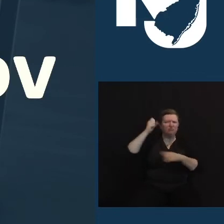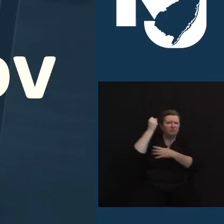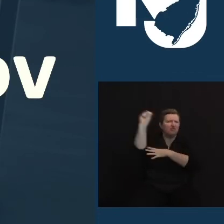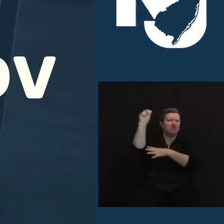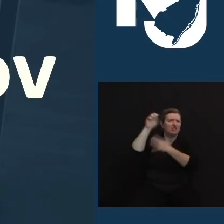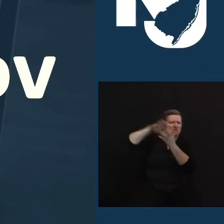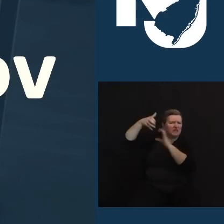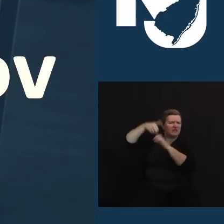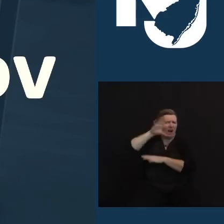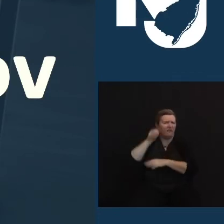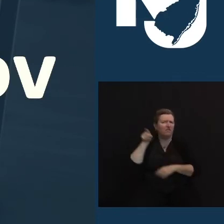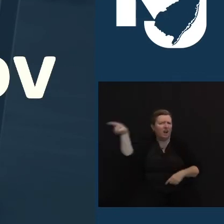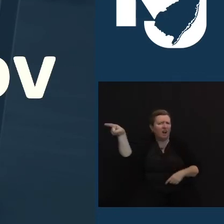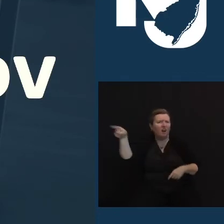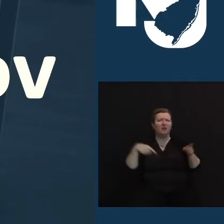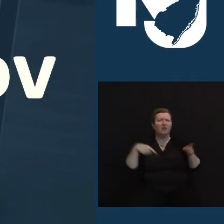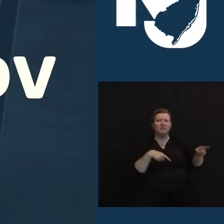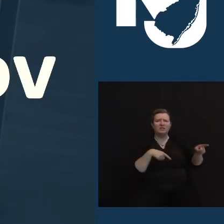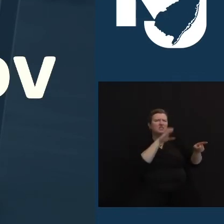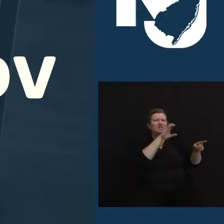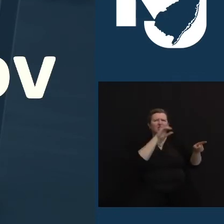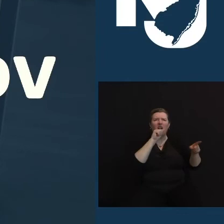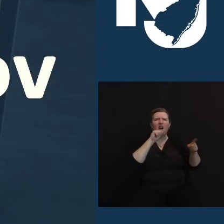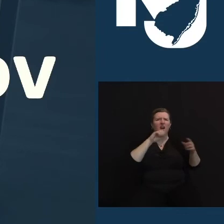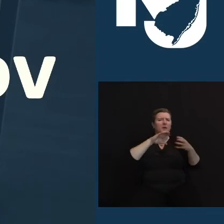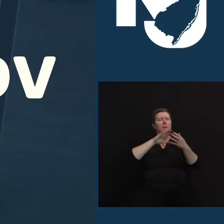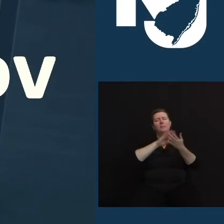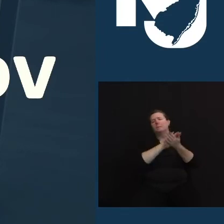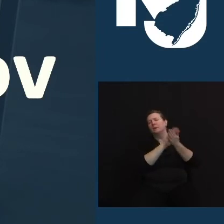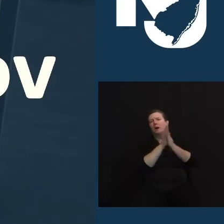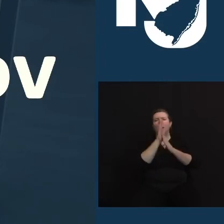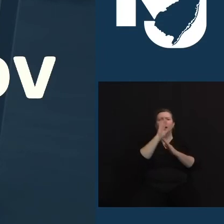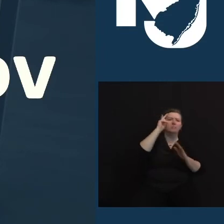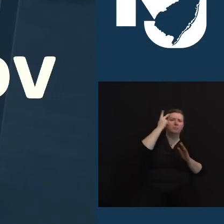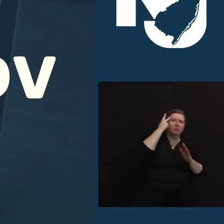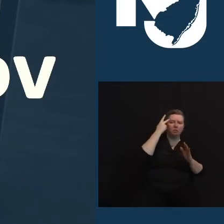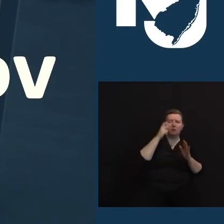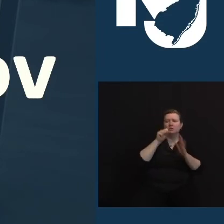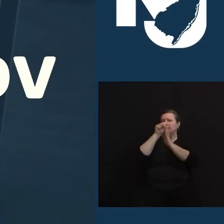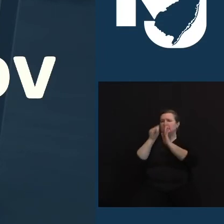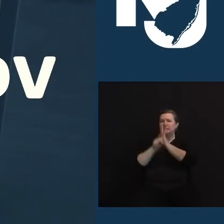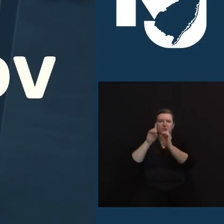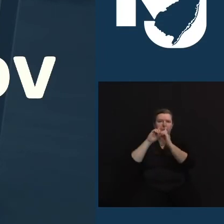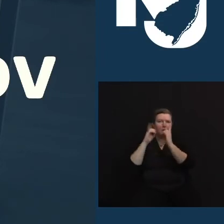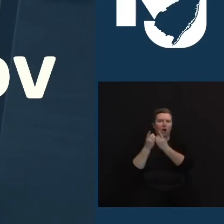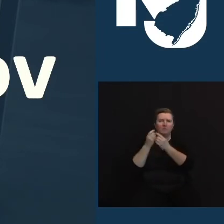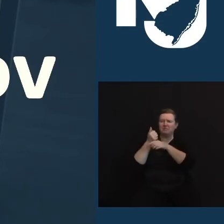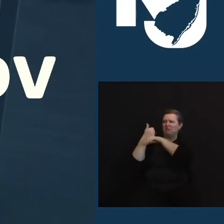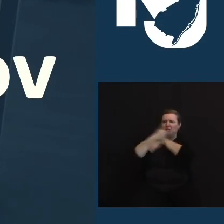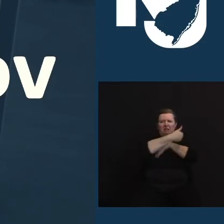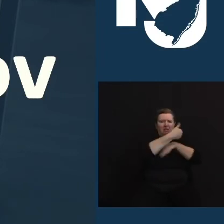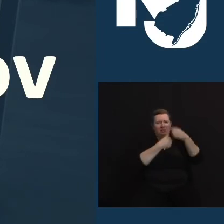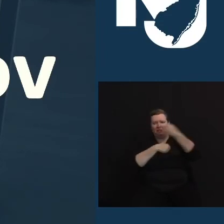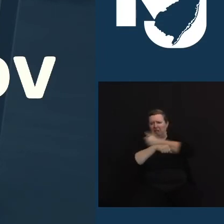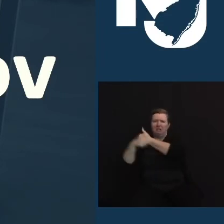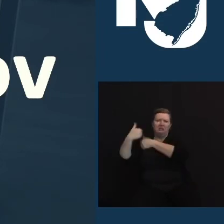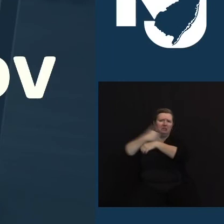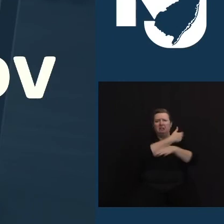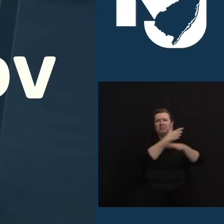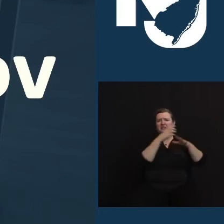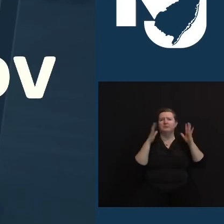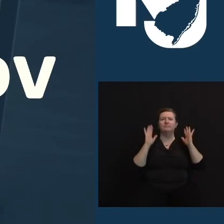and politicized it there. Then he went to the State Department and practically ruined the State Department. So I say to my brothers and sisters in the Foreign Service,